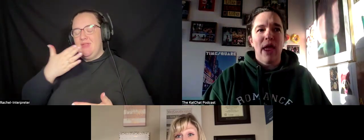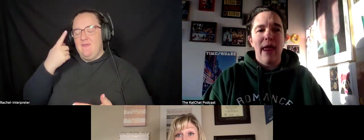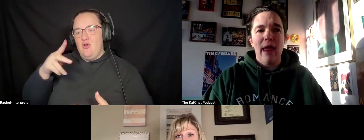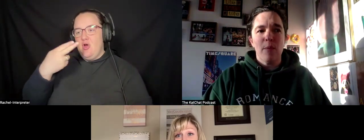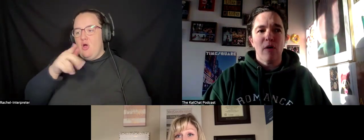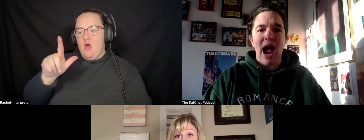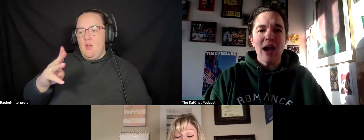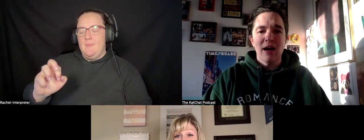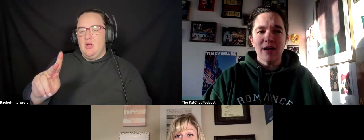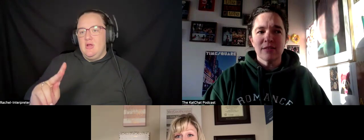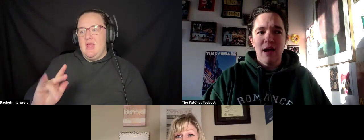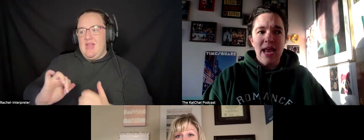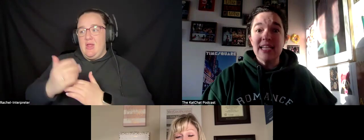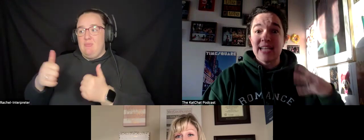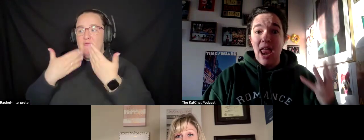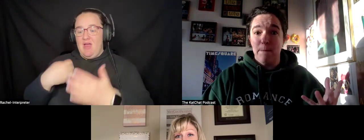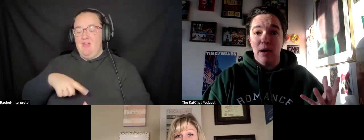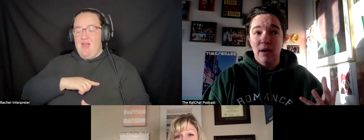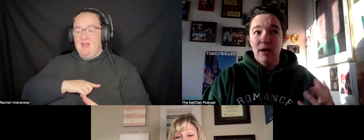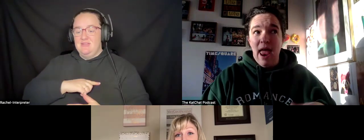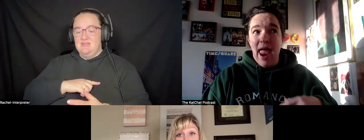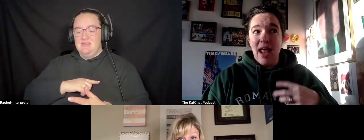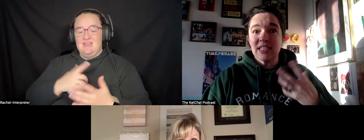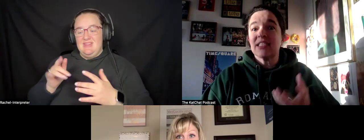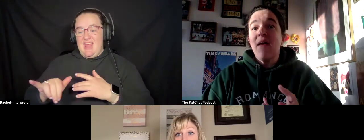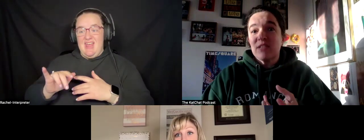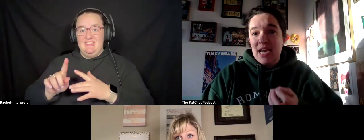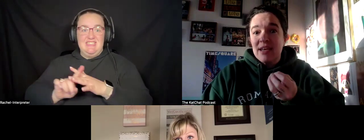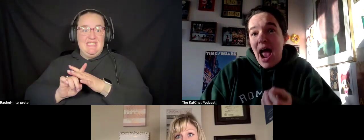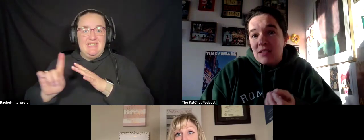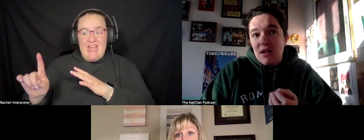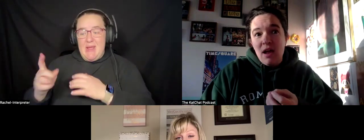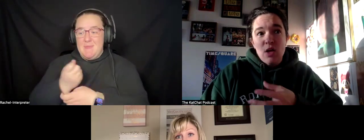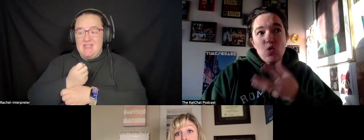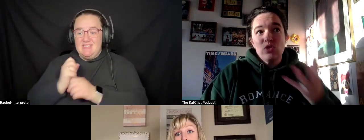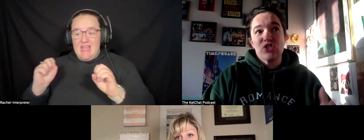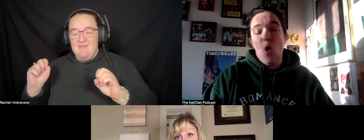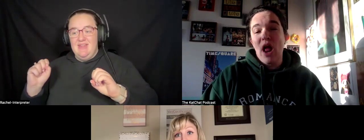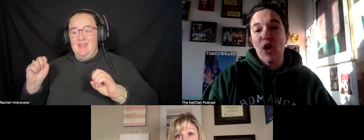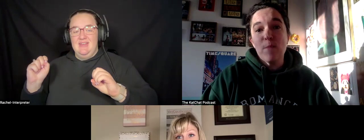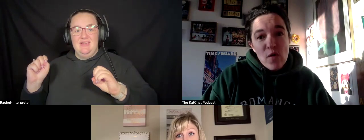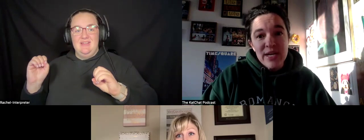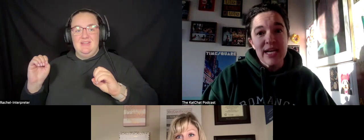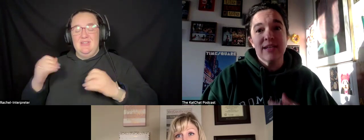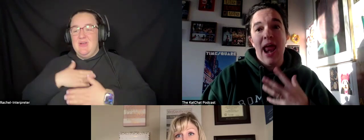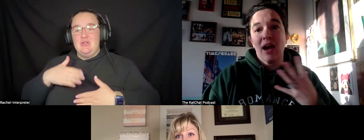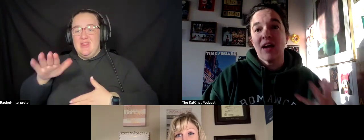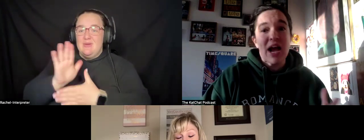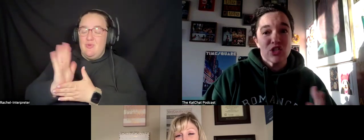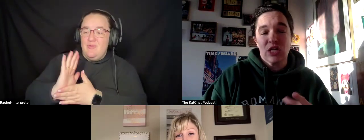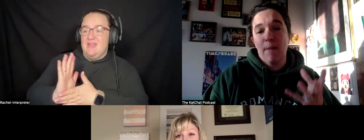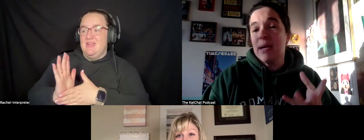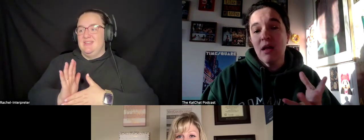how they provide us escape and safety net to enjoy their movies